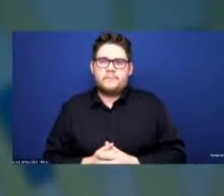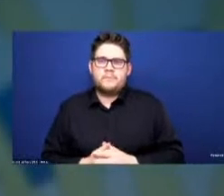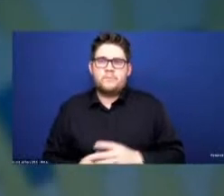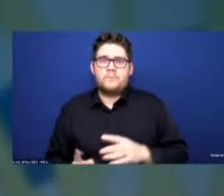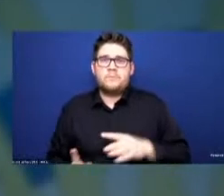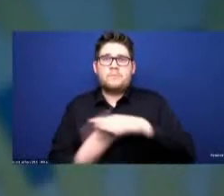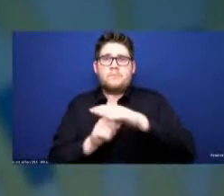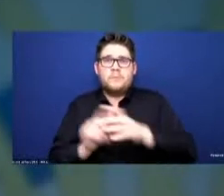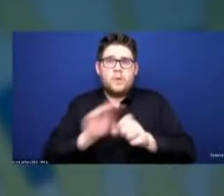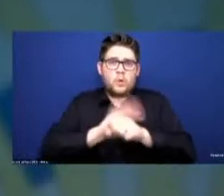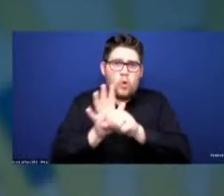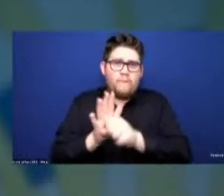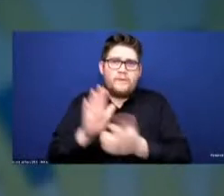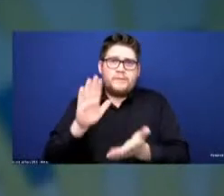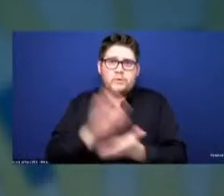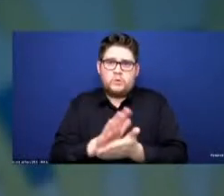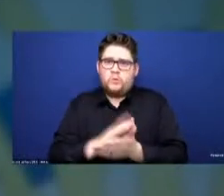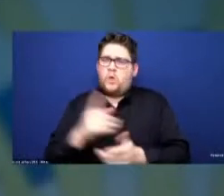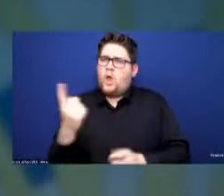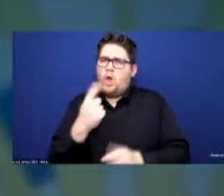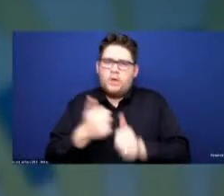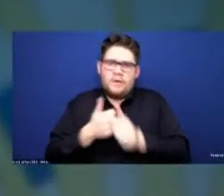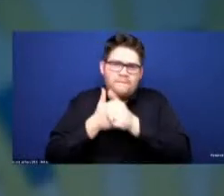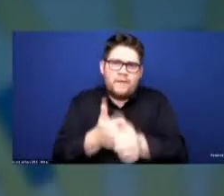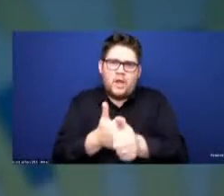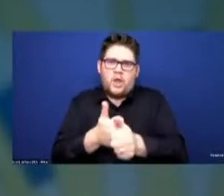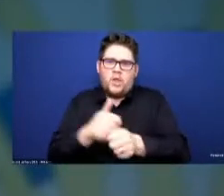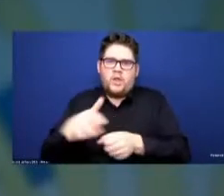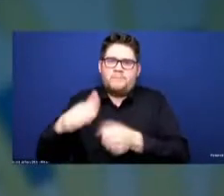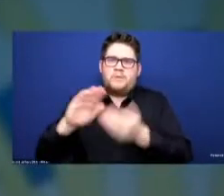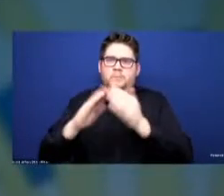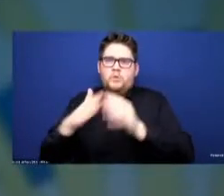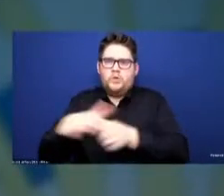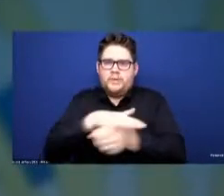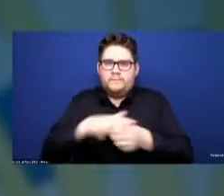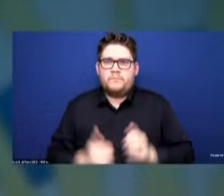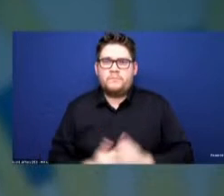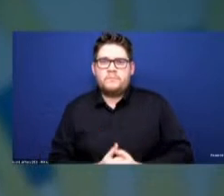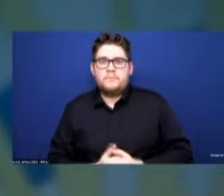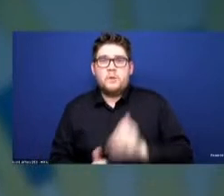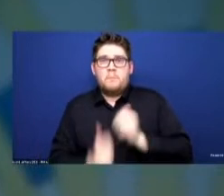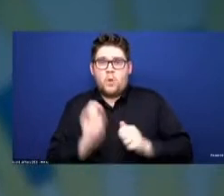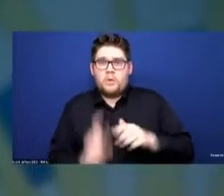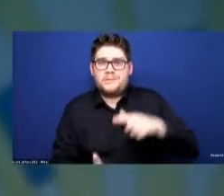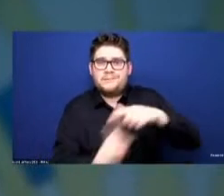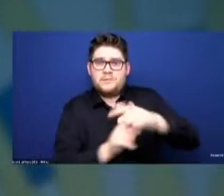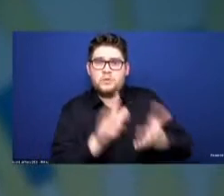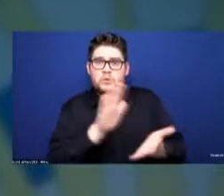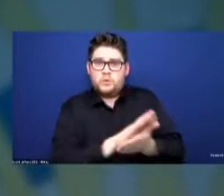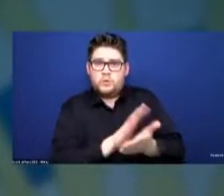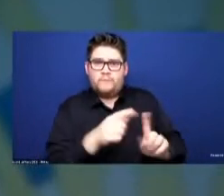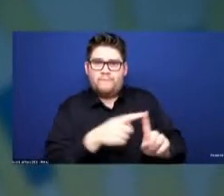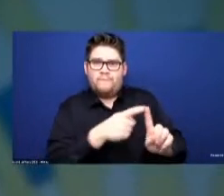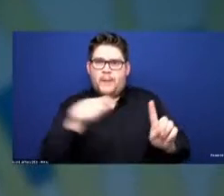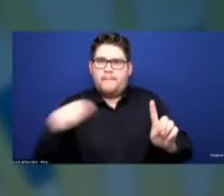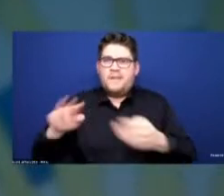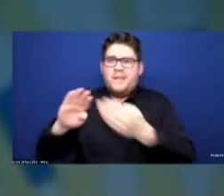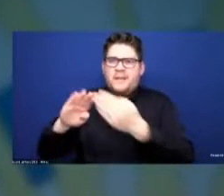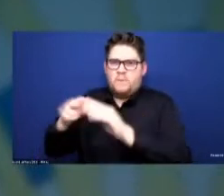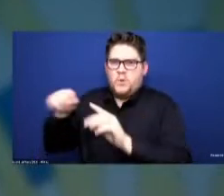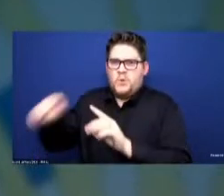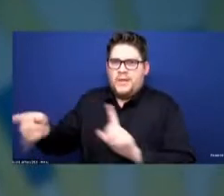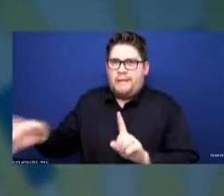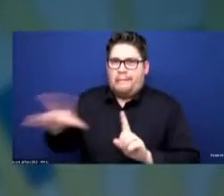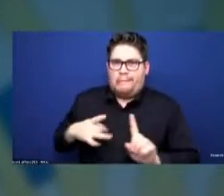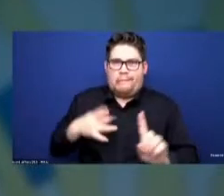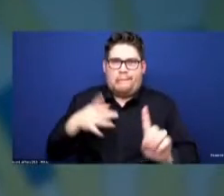were required outside of the school, and there was little transmission within the school itself. So it does not, as well,